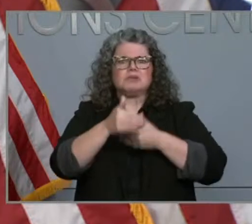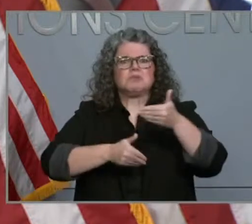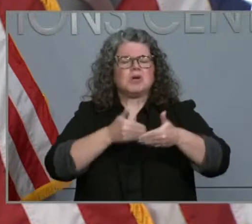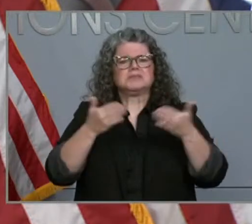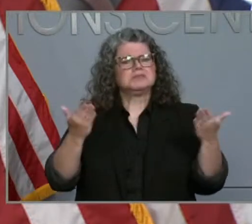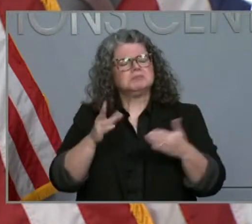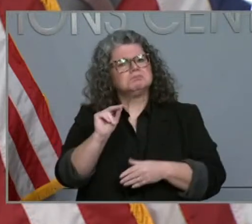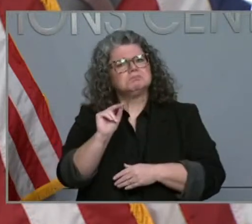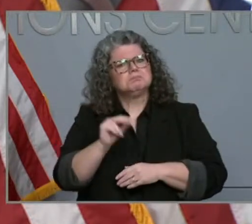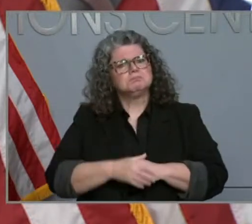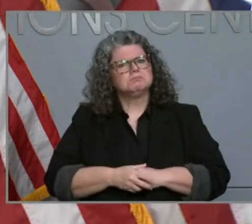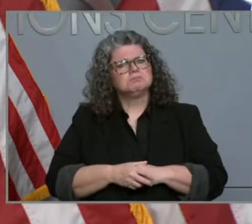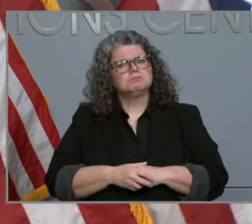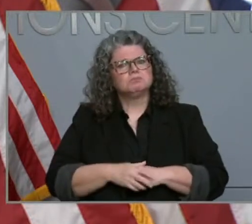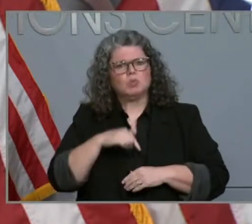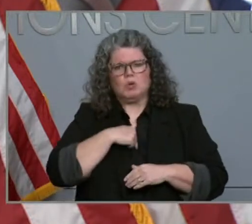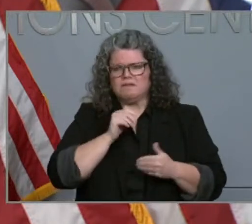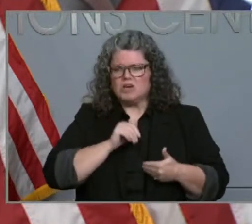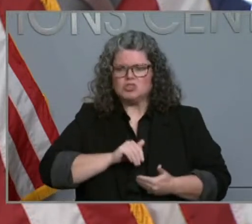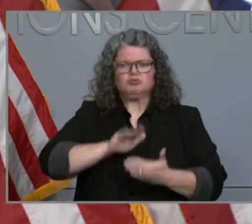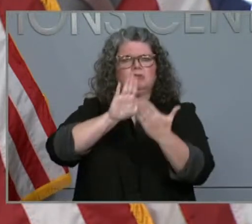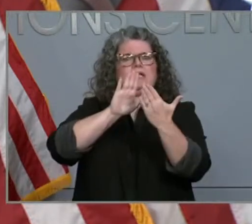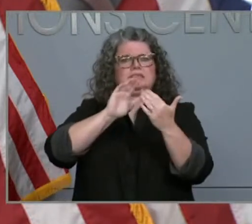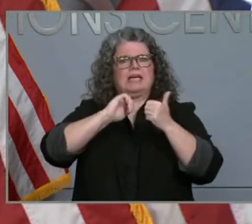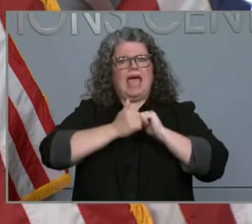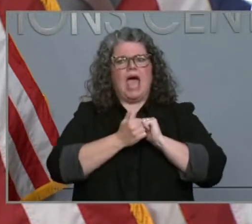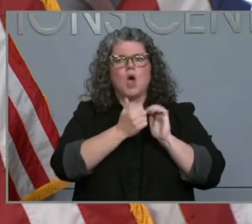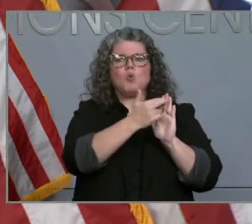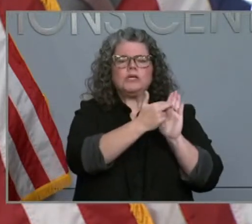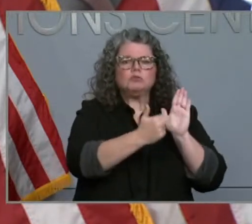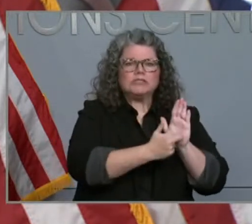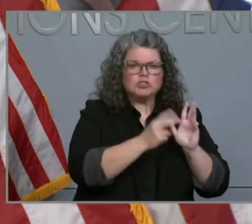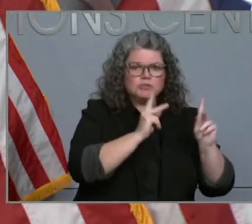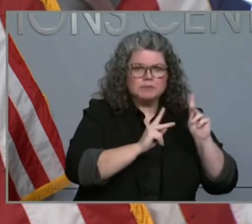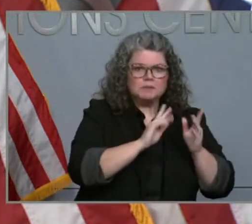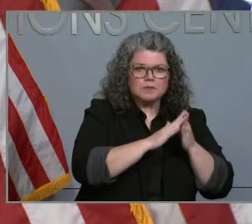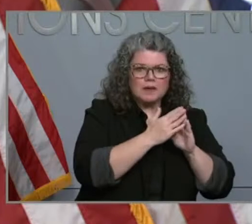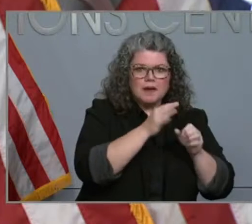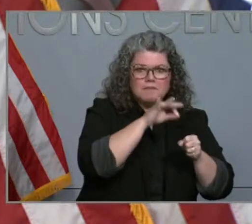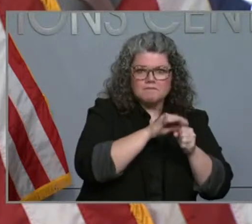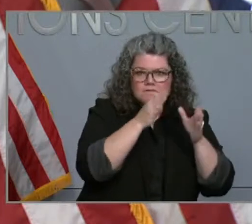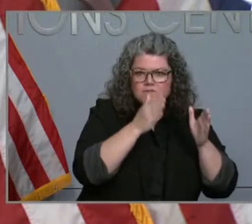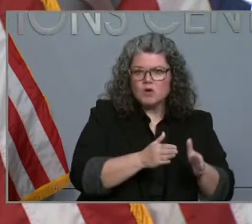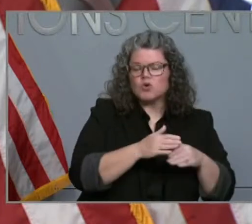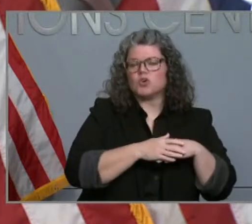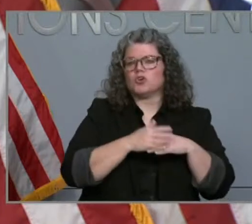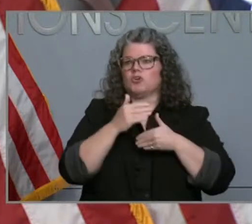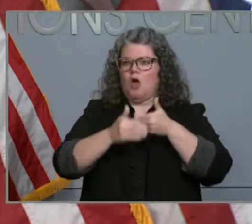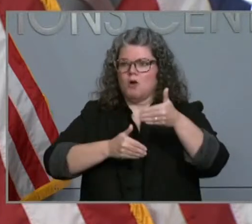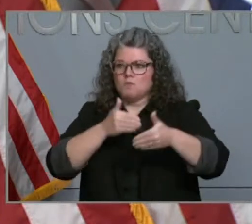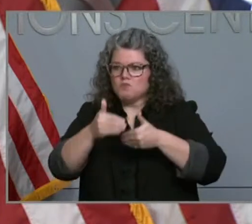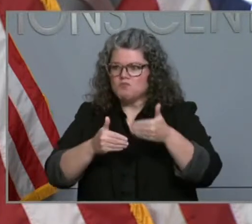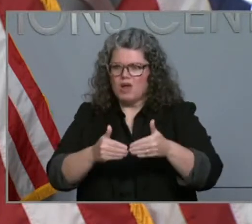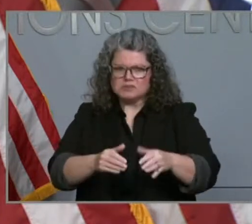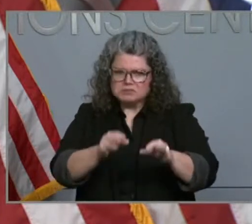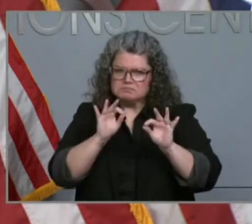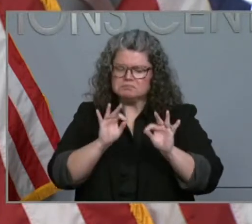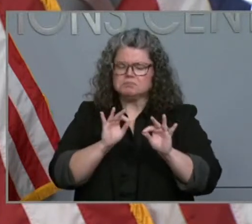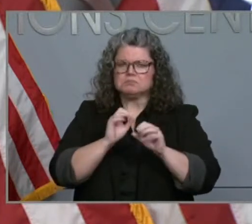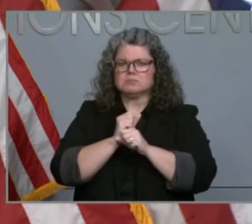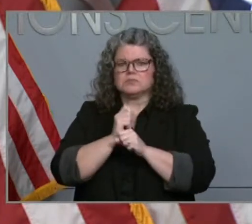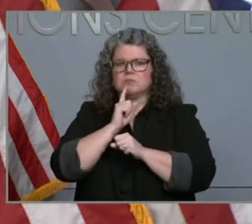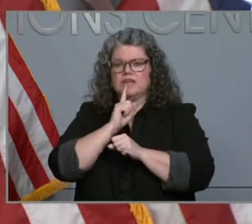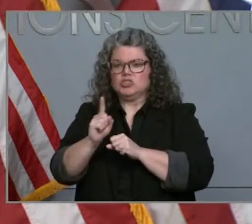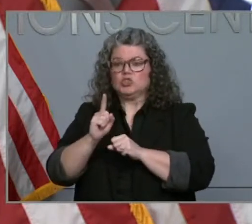processes. We have been able to address how we register individuals, the processes that we go through to ensure